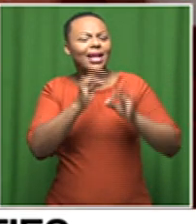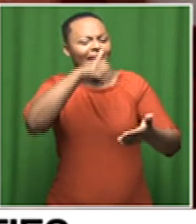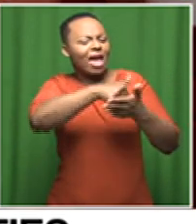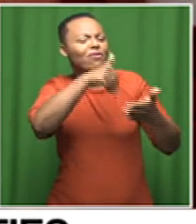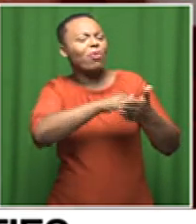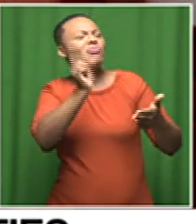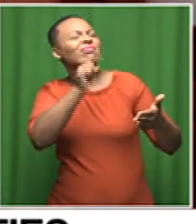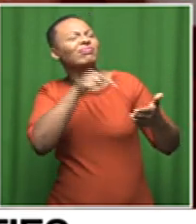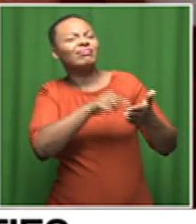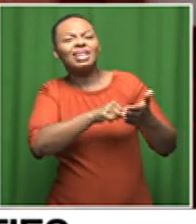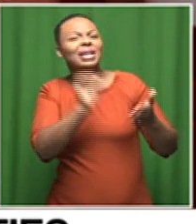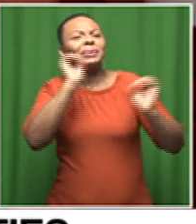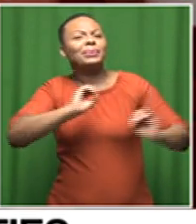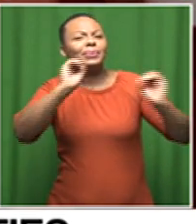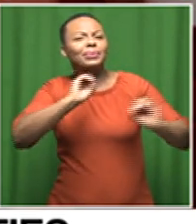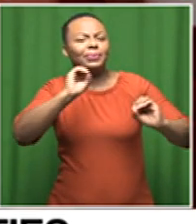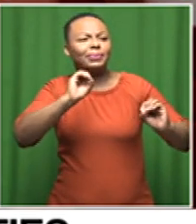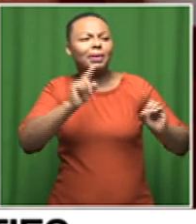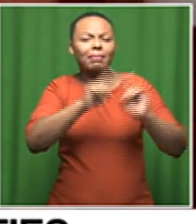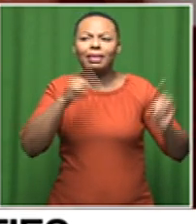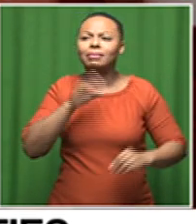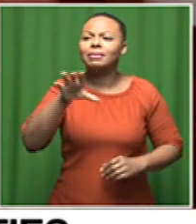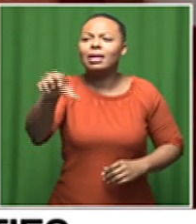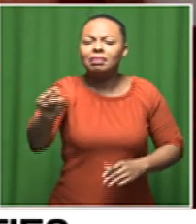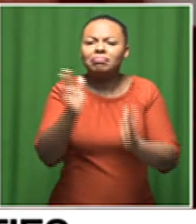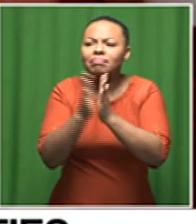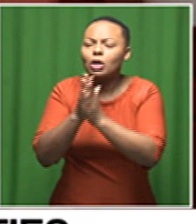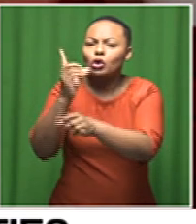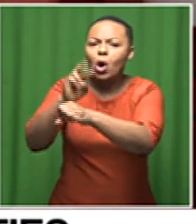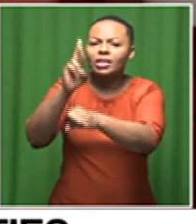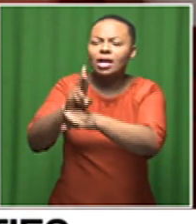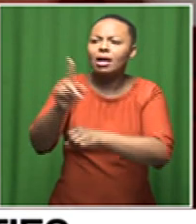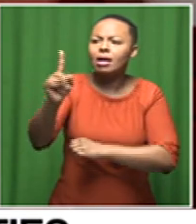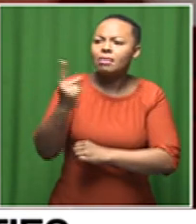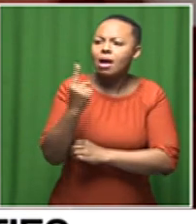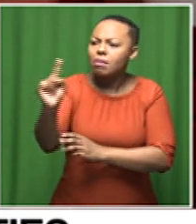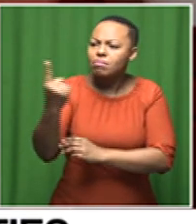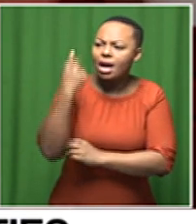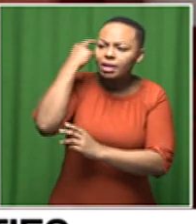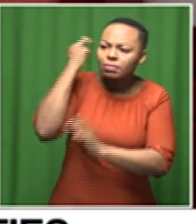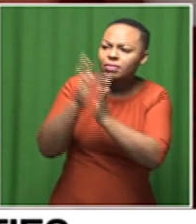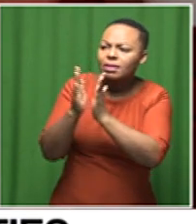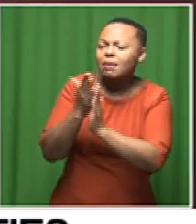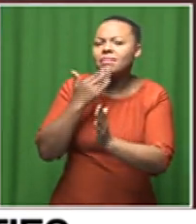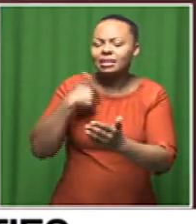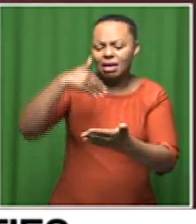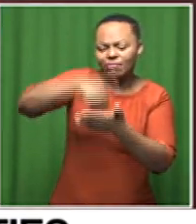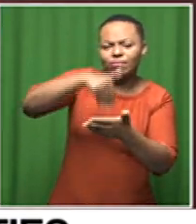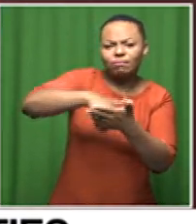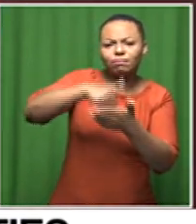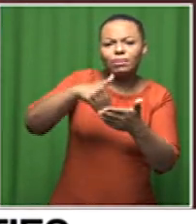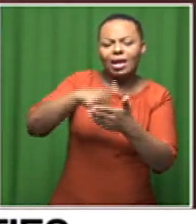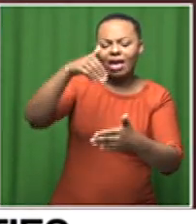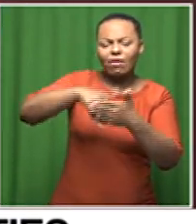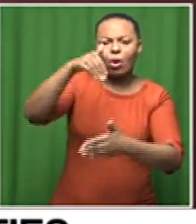of desperation, they had to grab and ask one of the doctors they saw at the reception area to explain the x-ray